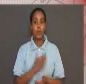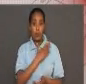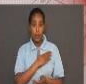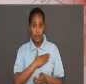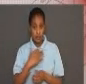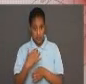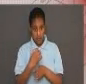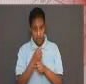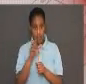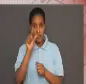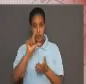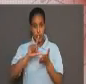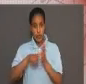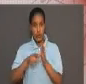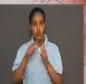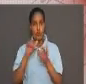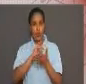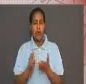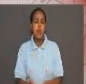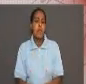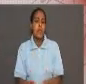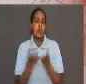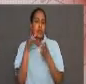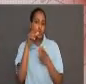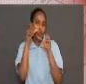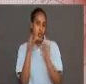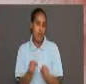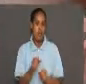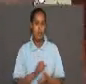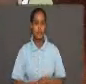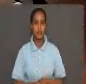Please take a few moments to list as many as you can.